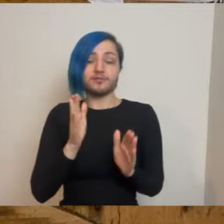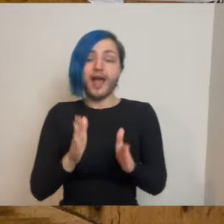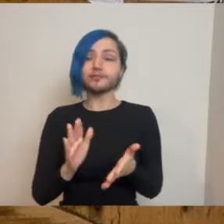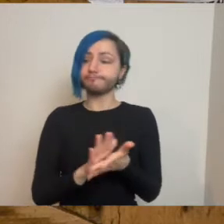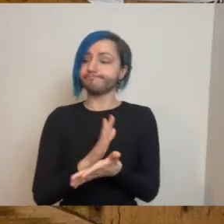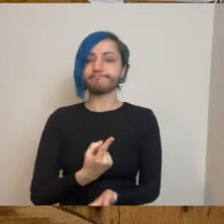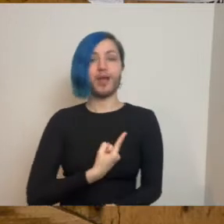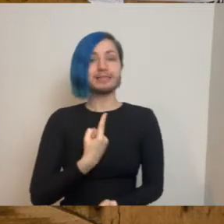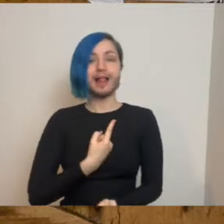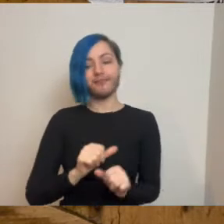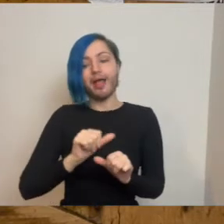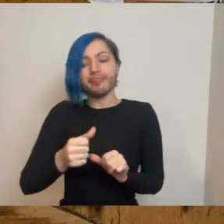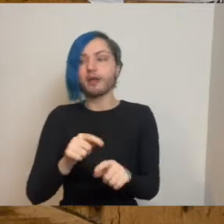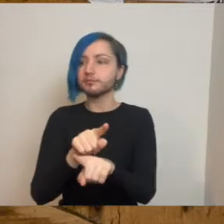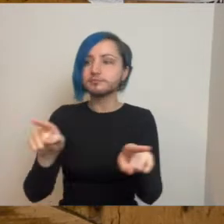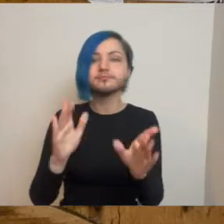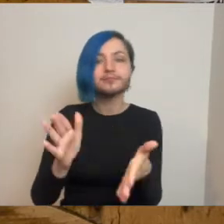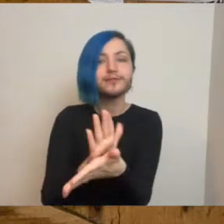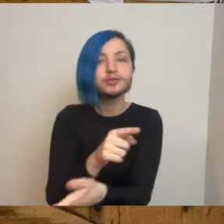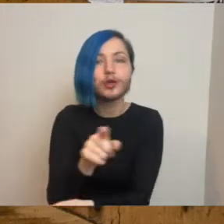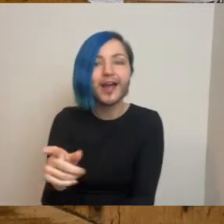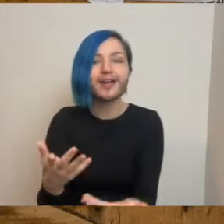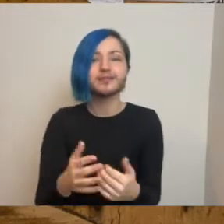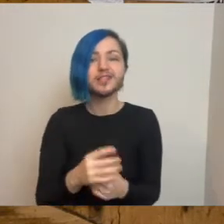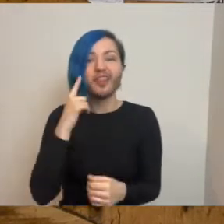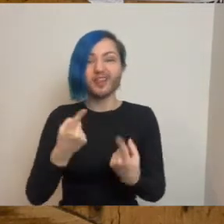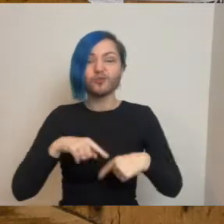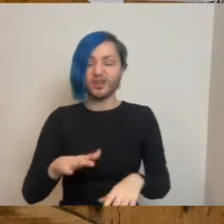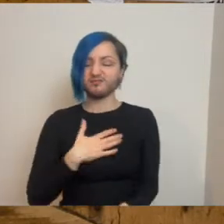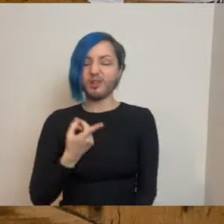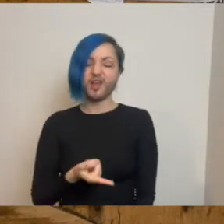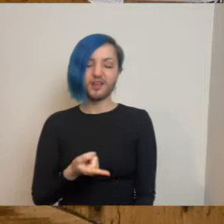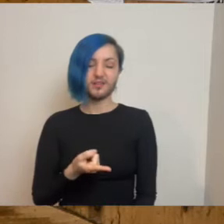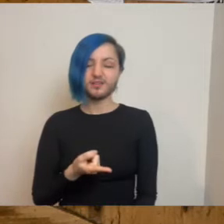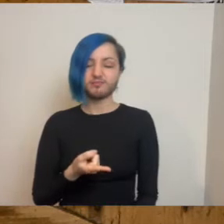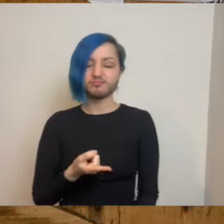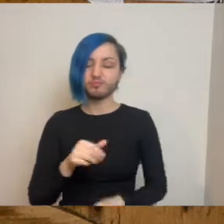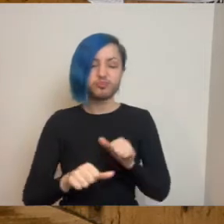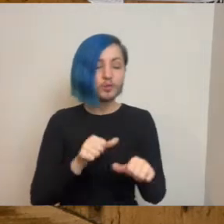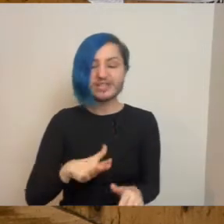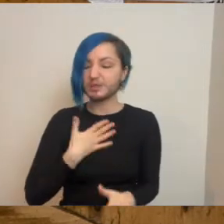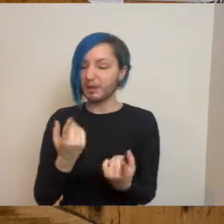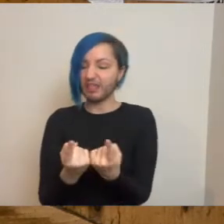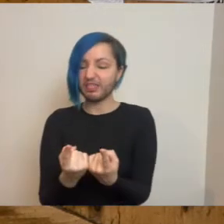it's for you. Because if we don't enjoy it and we don't enjoy what we've made, why should you,